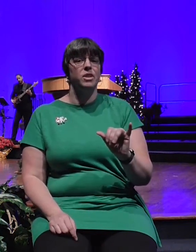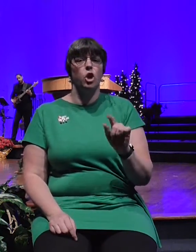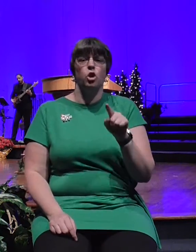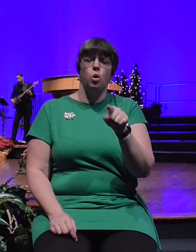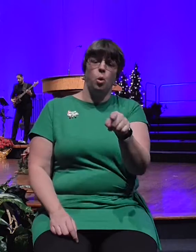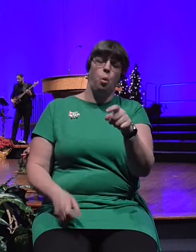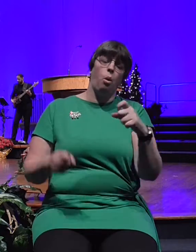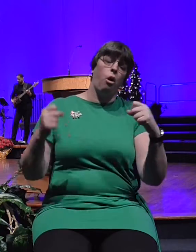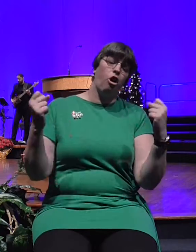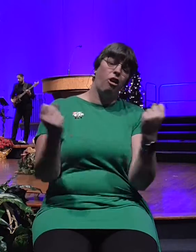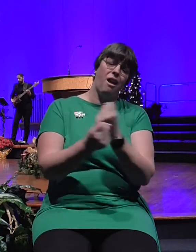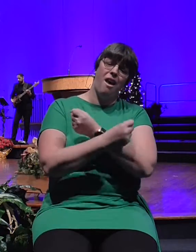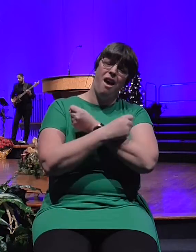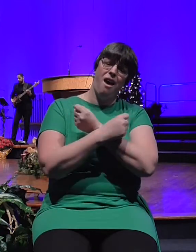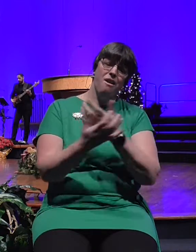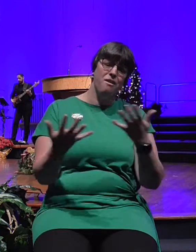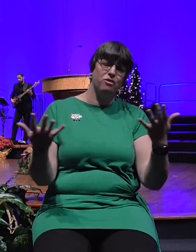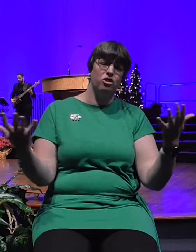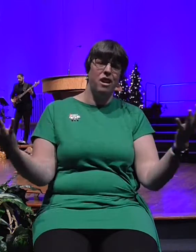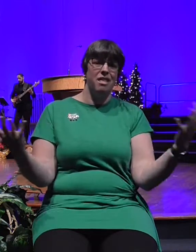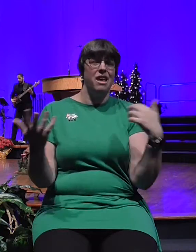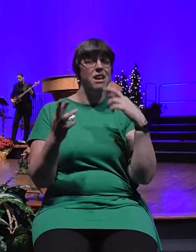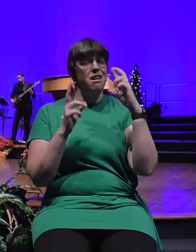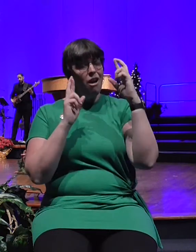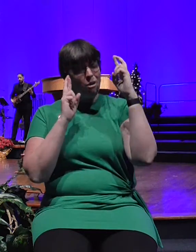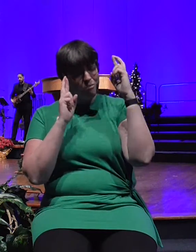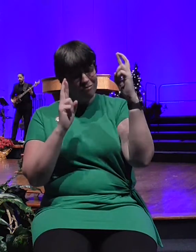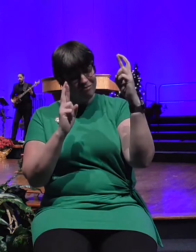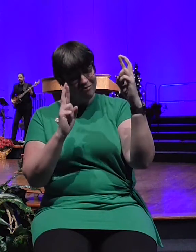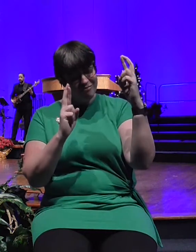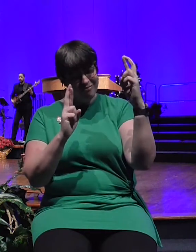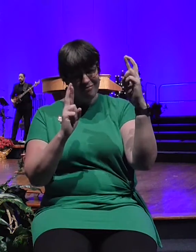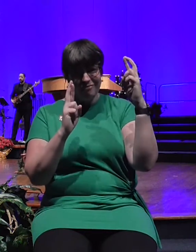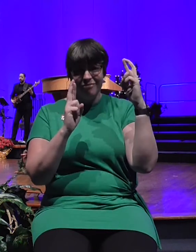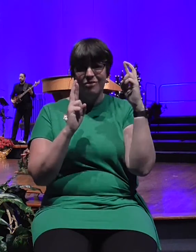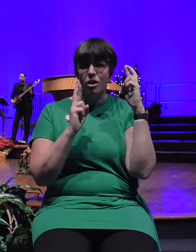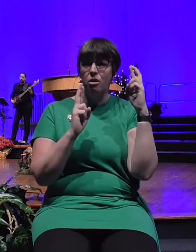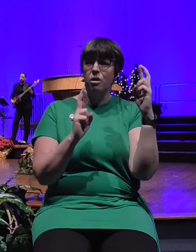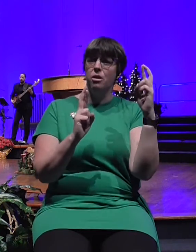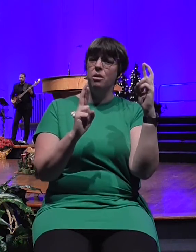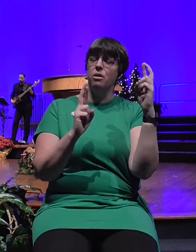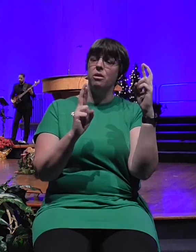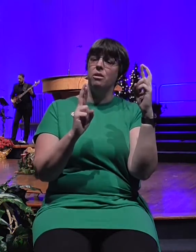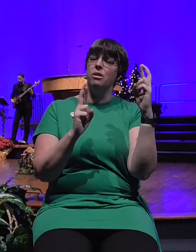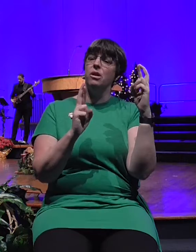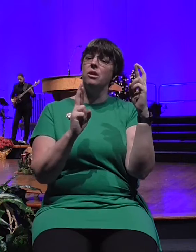You're everything I hoped for.